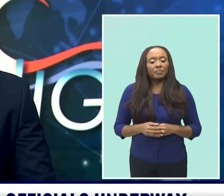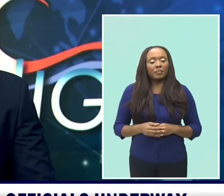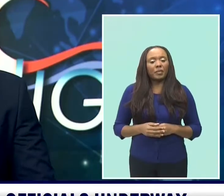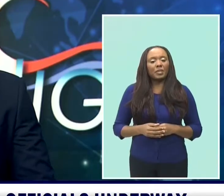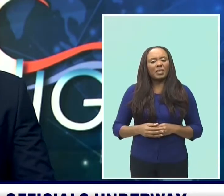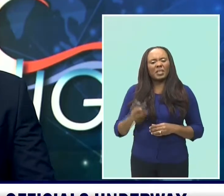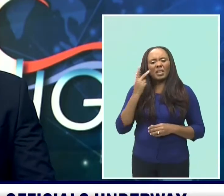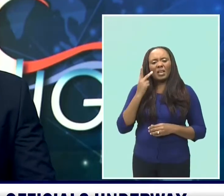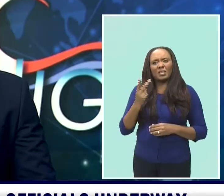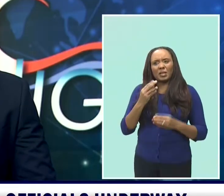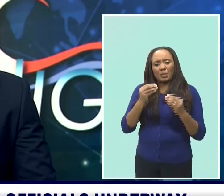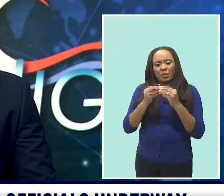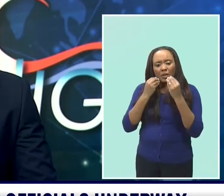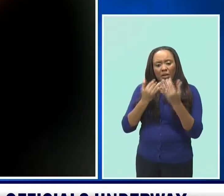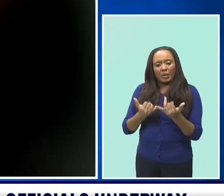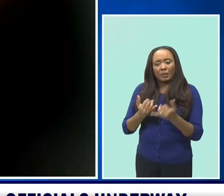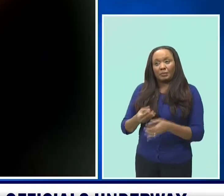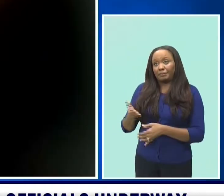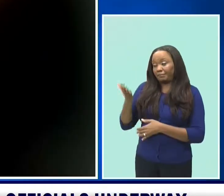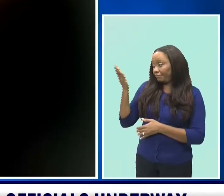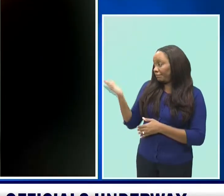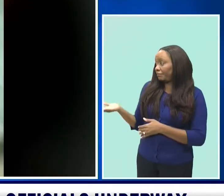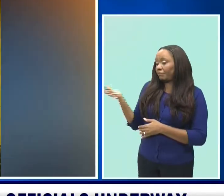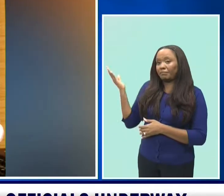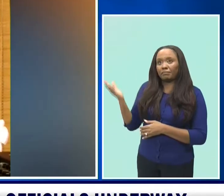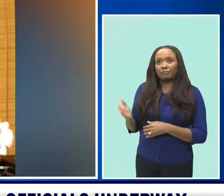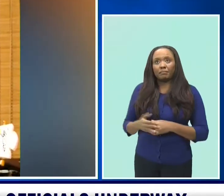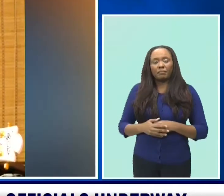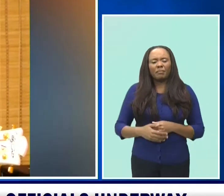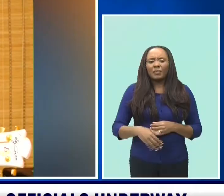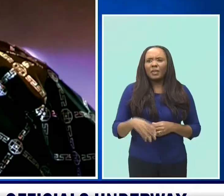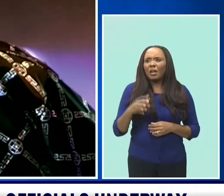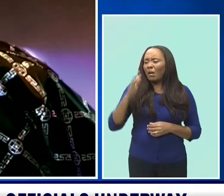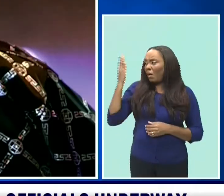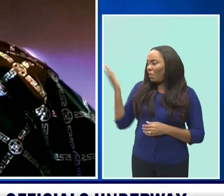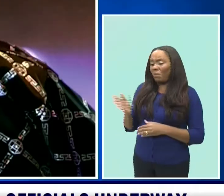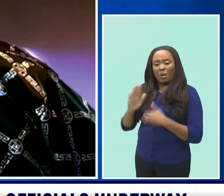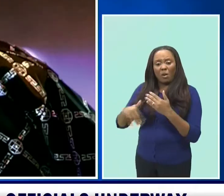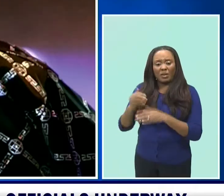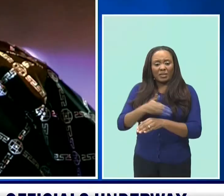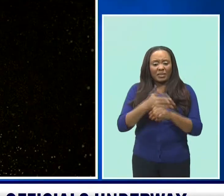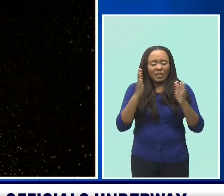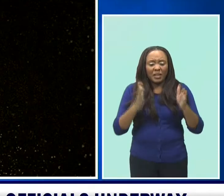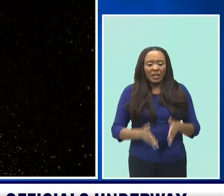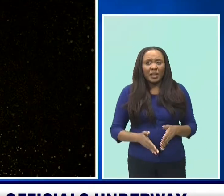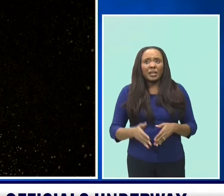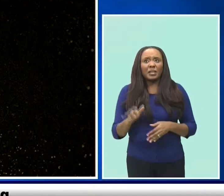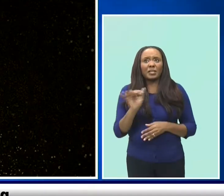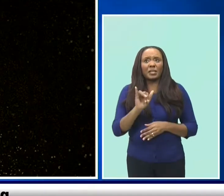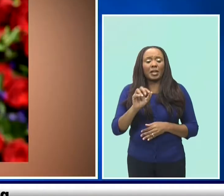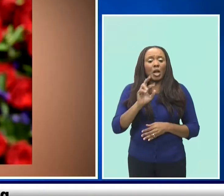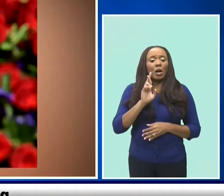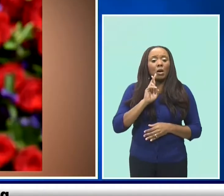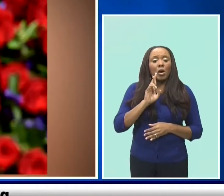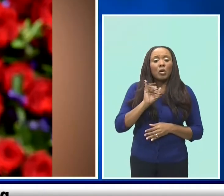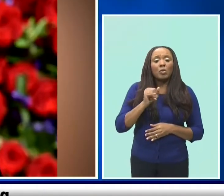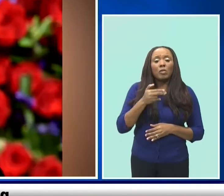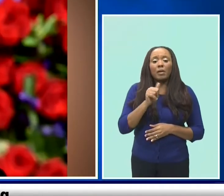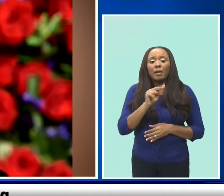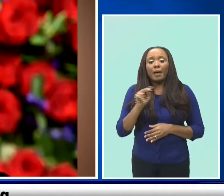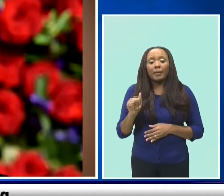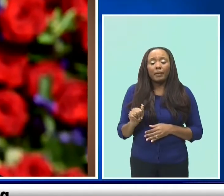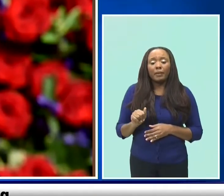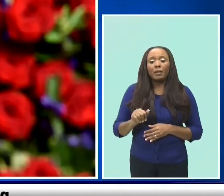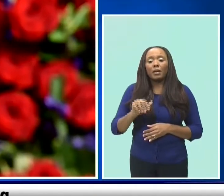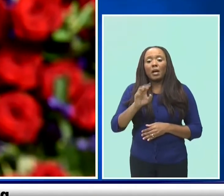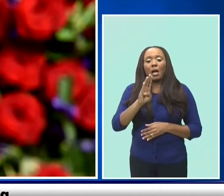from Sharika Griffith. What do Bob Marley, Eddie Grant, Sparrow, Shakira and Rihanna have in common?